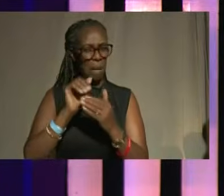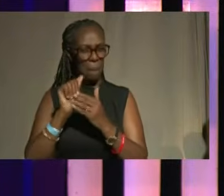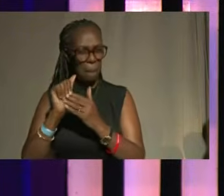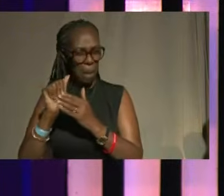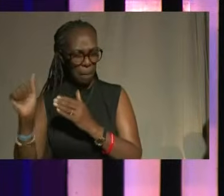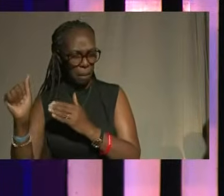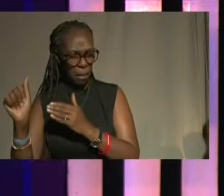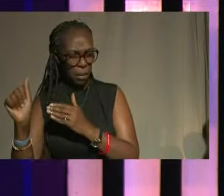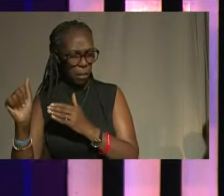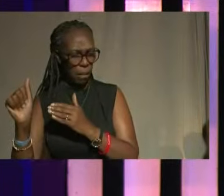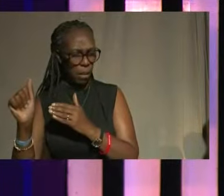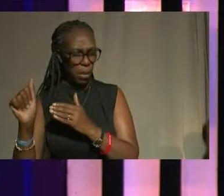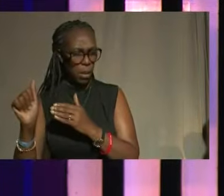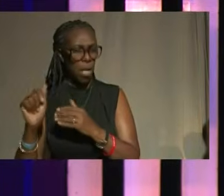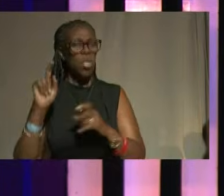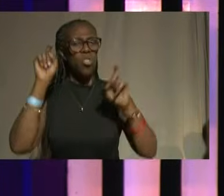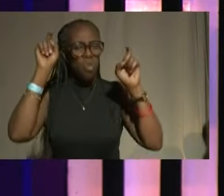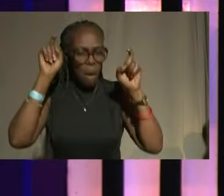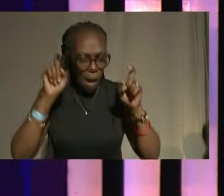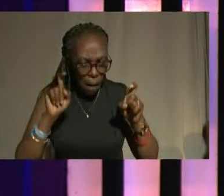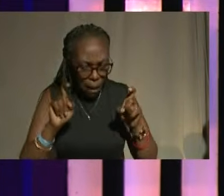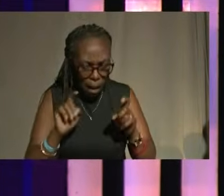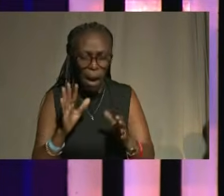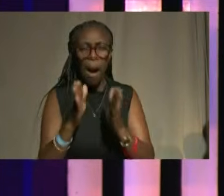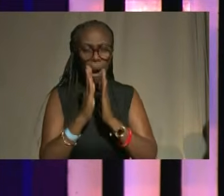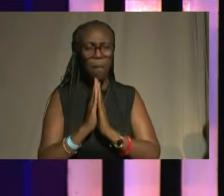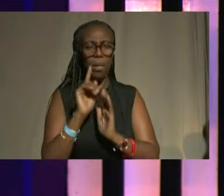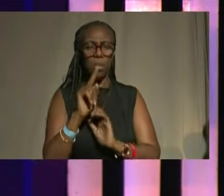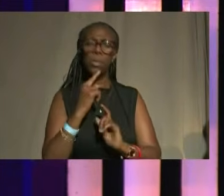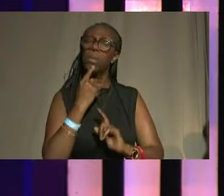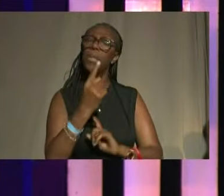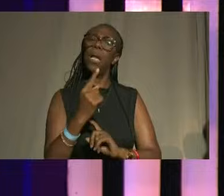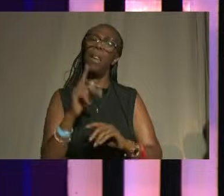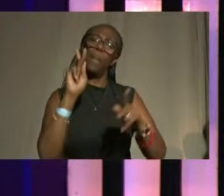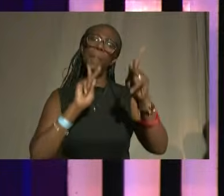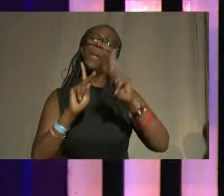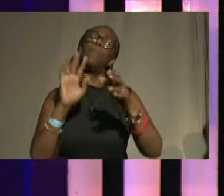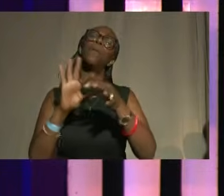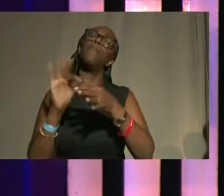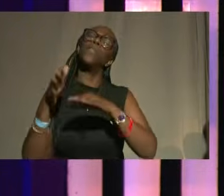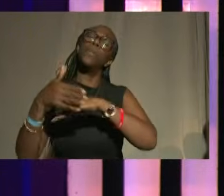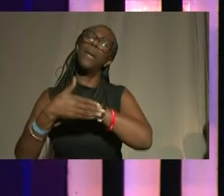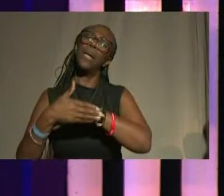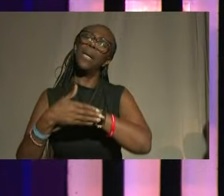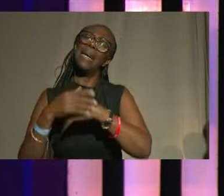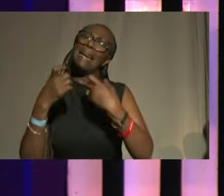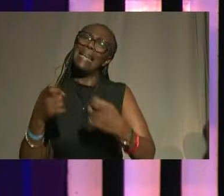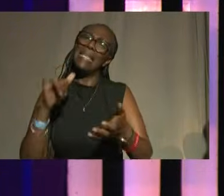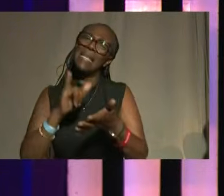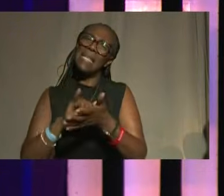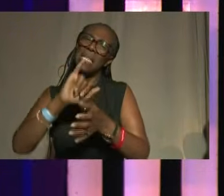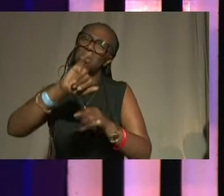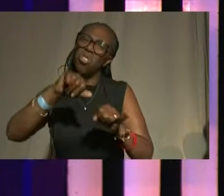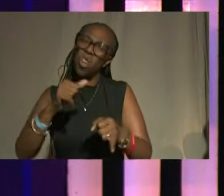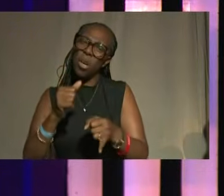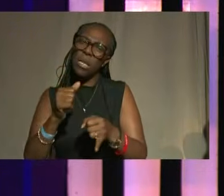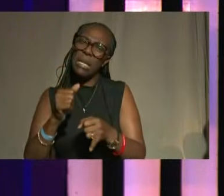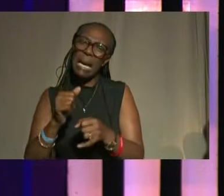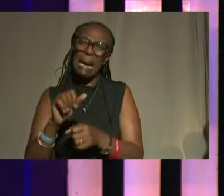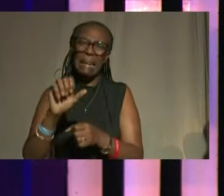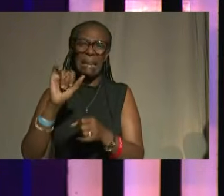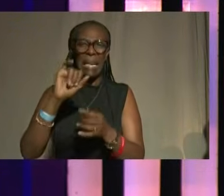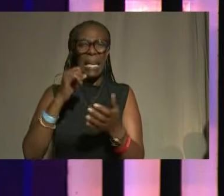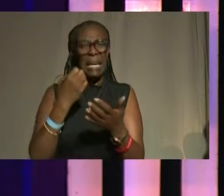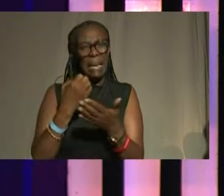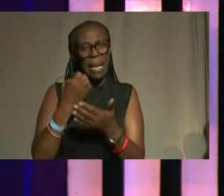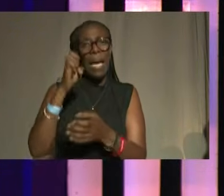to tell the people of Jamaica, I ask you to tell the people of Jamaica, is this just an election scam, or is